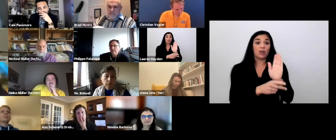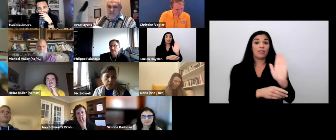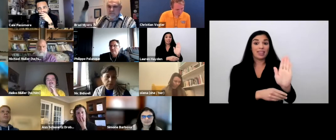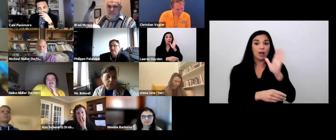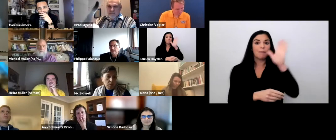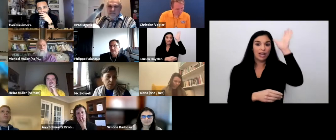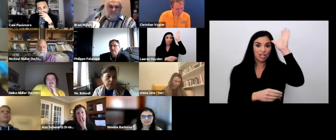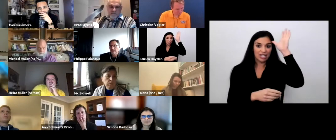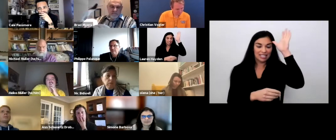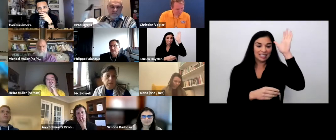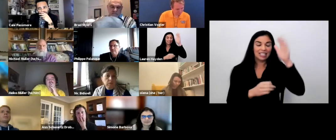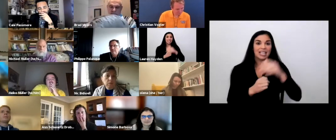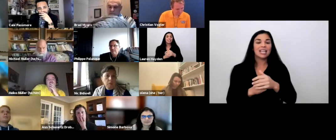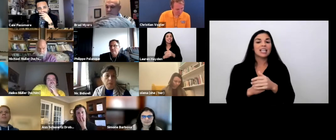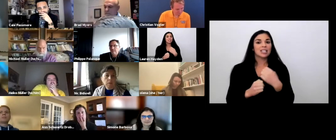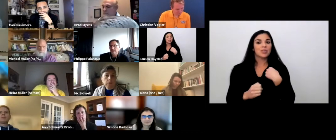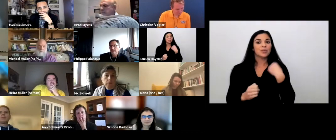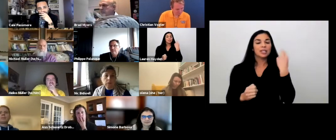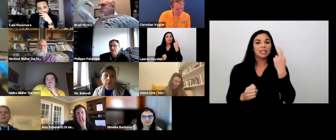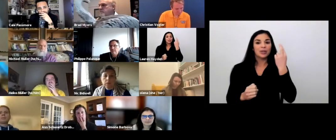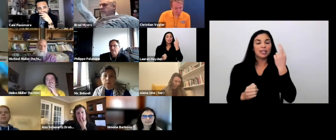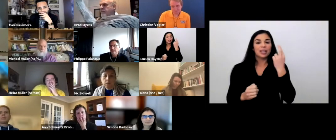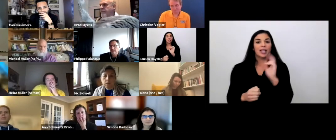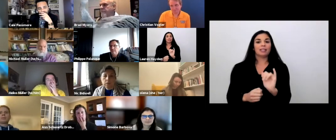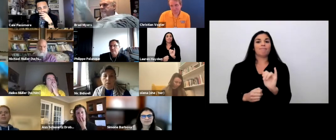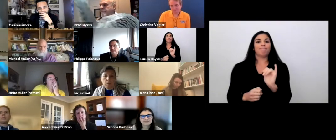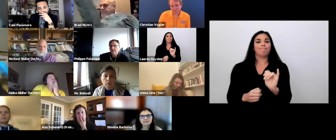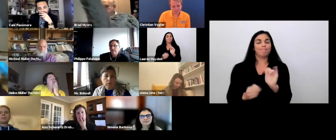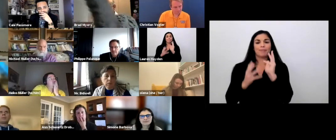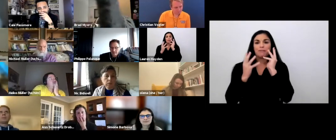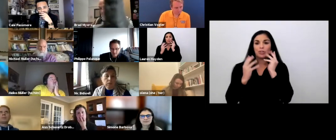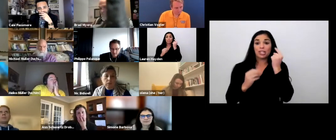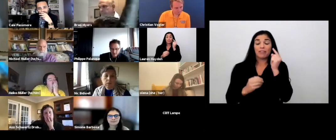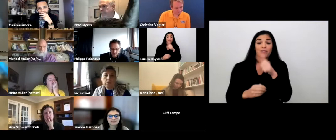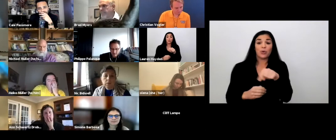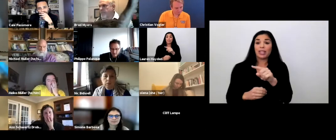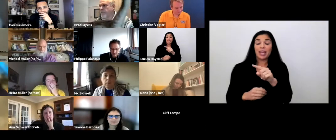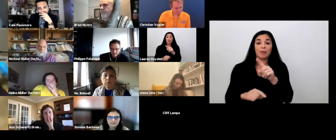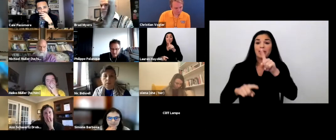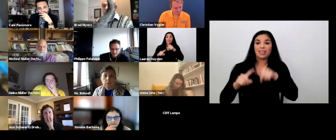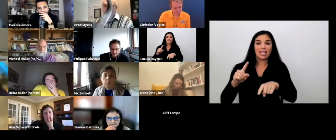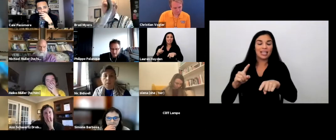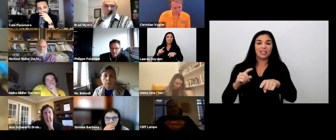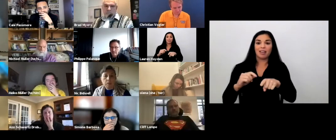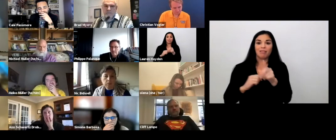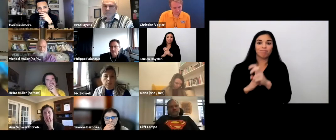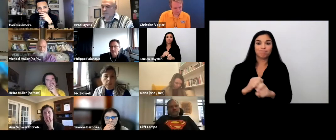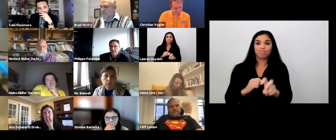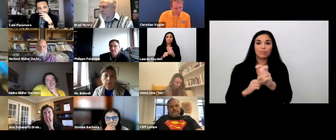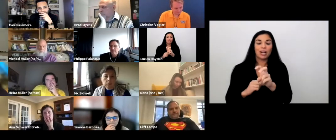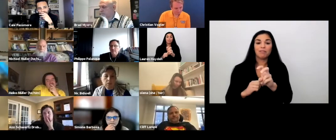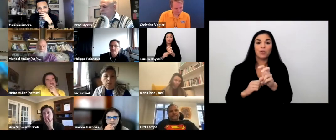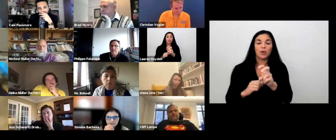that's what I found out, that it was an opportunity for them. Otherwise, they were going to two or three